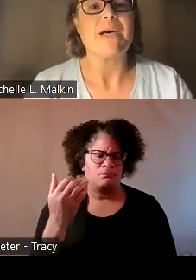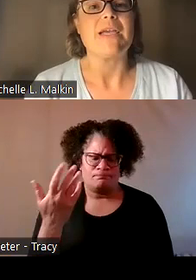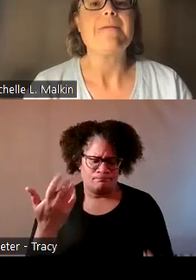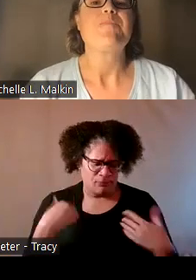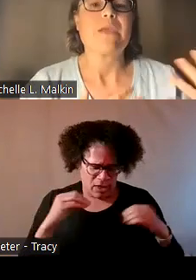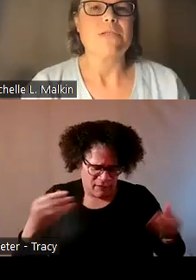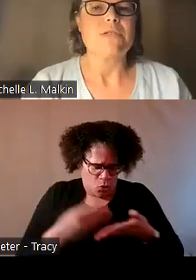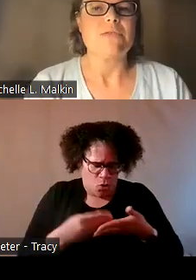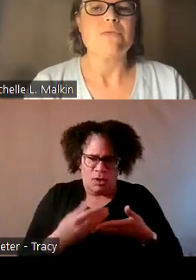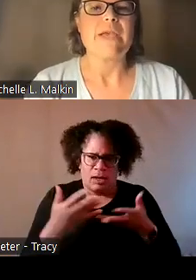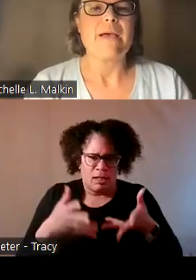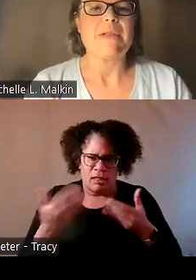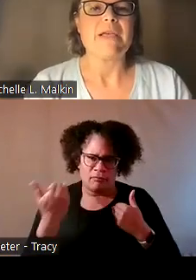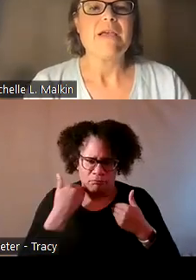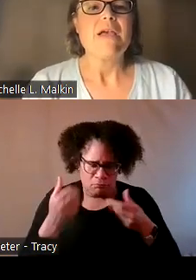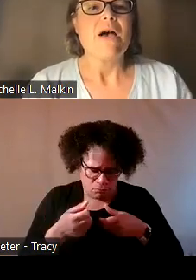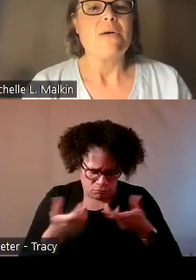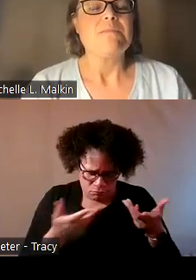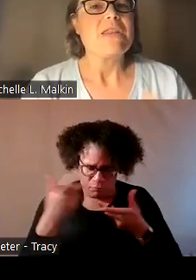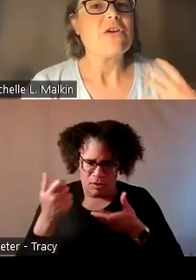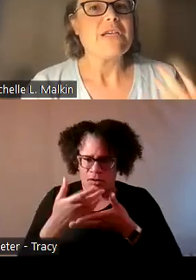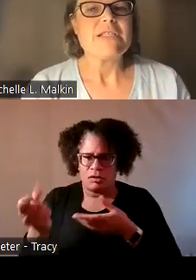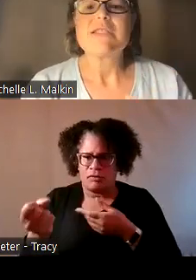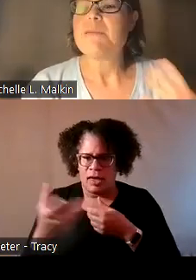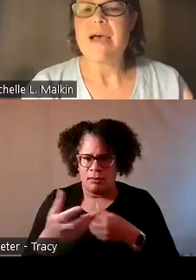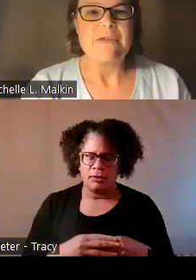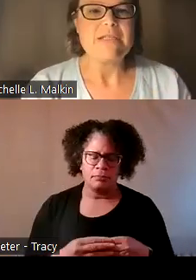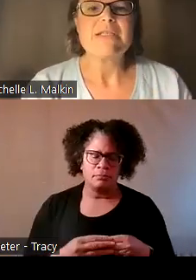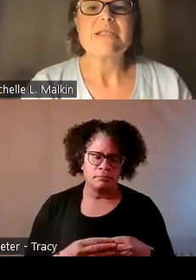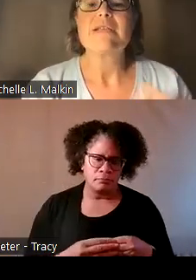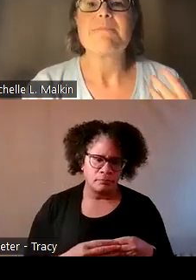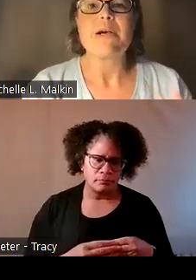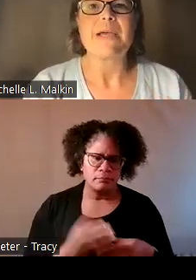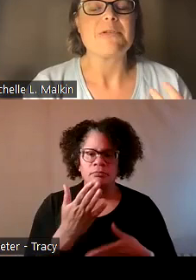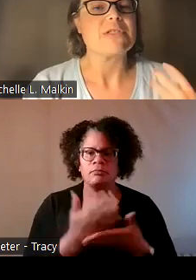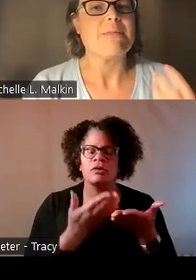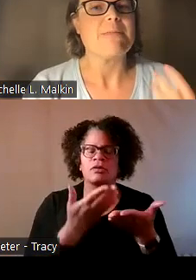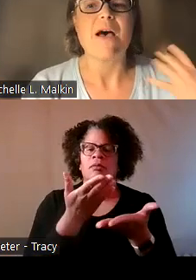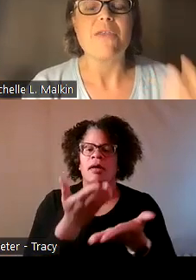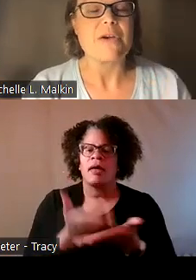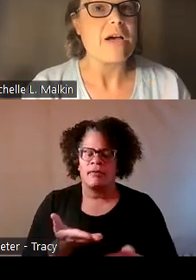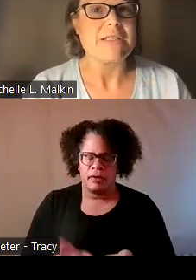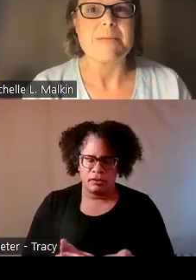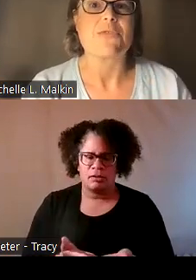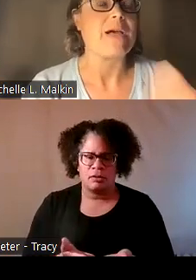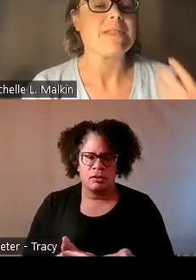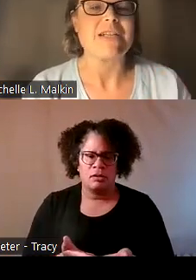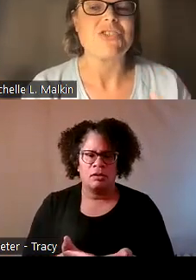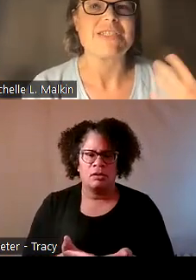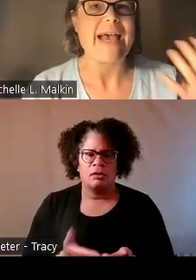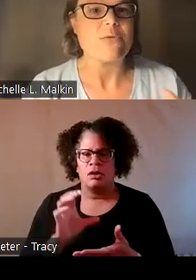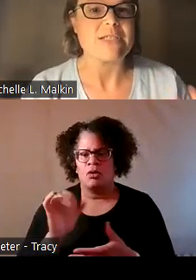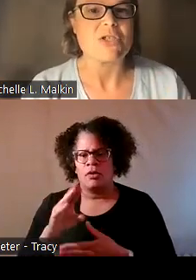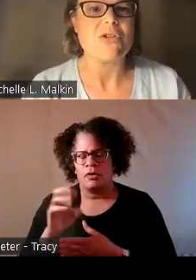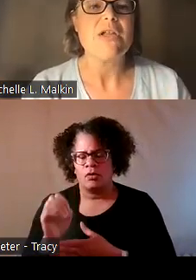have money due to gambling. There is some evidence that problem gamblers commit other types of crimes, not